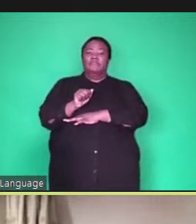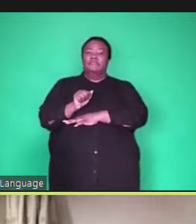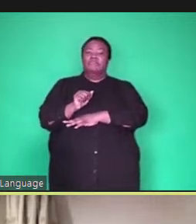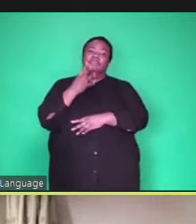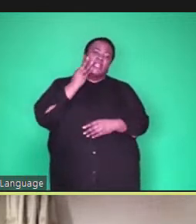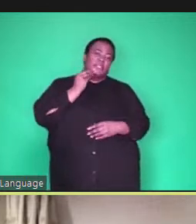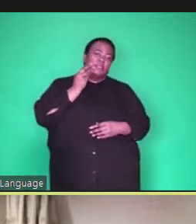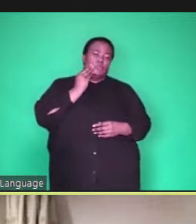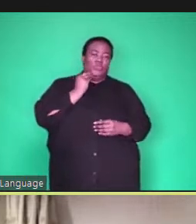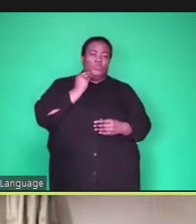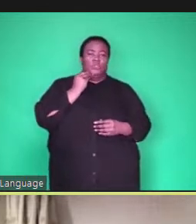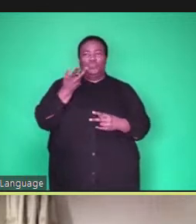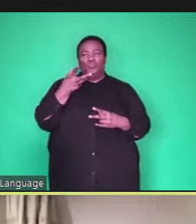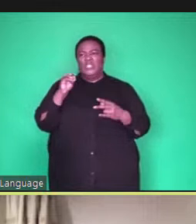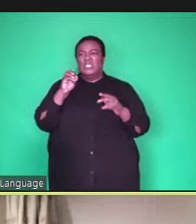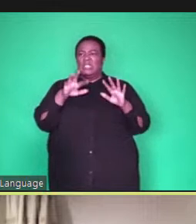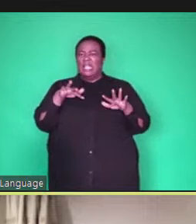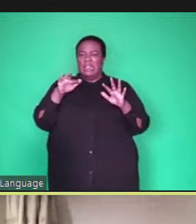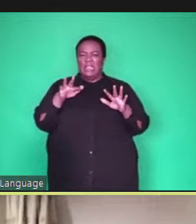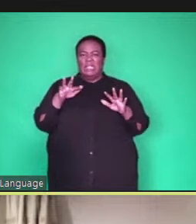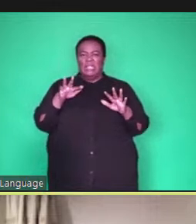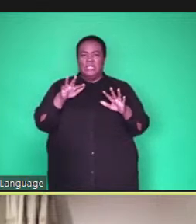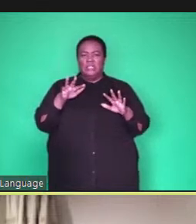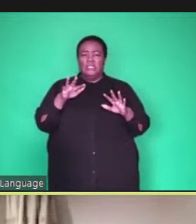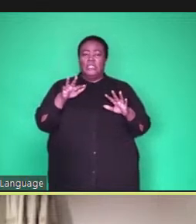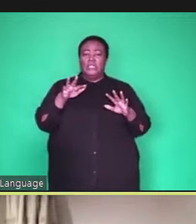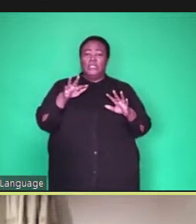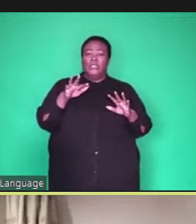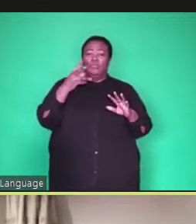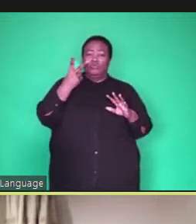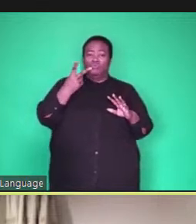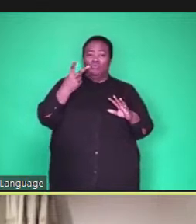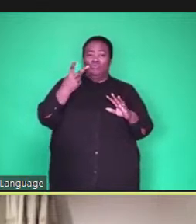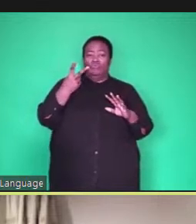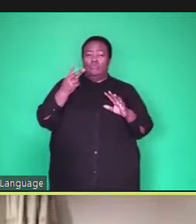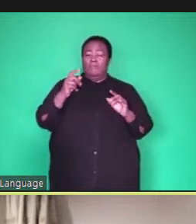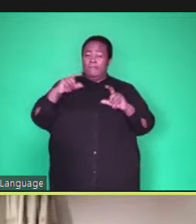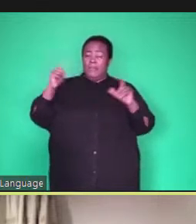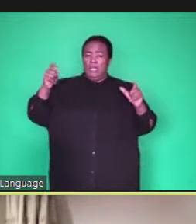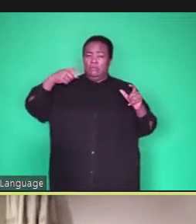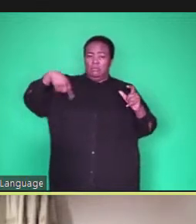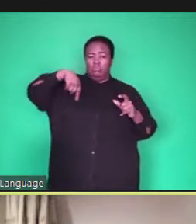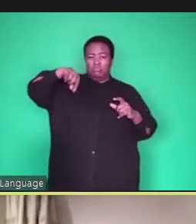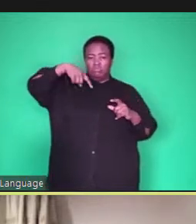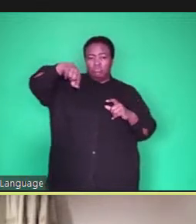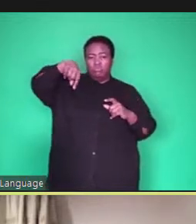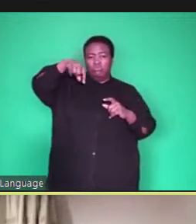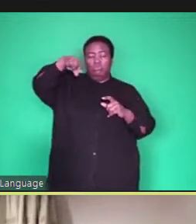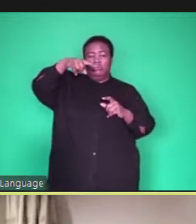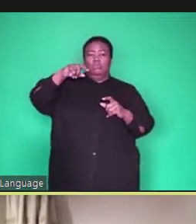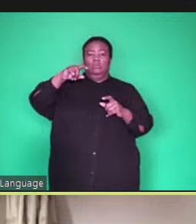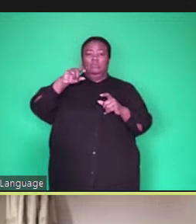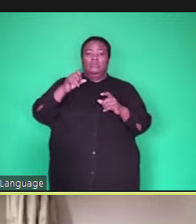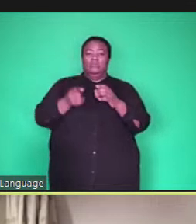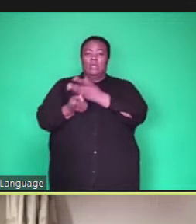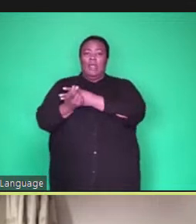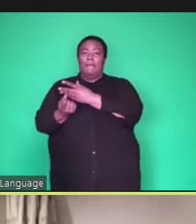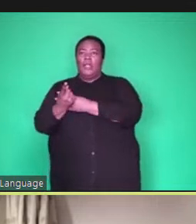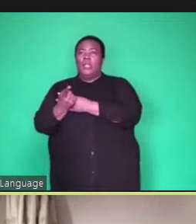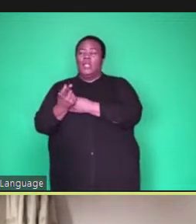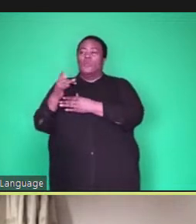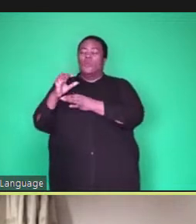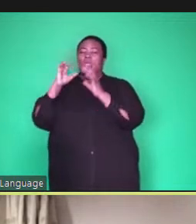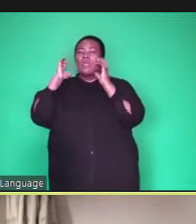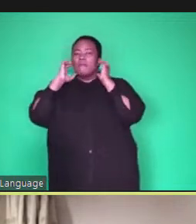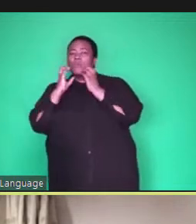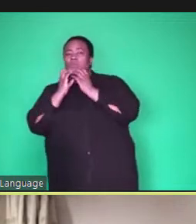In 2019, the two biggest cyclones in history hit the coast of Southern Africa, mostly in Mozambique, and